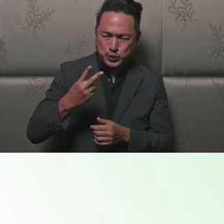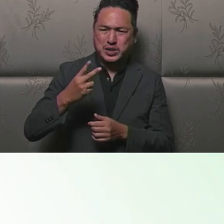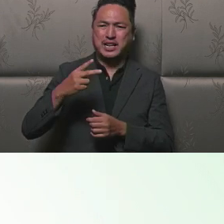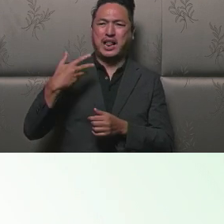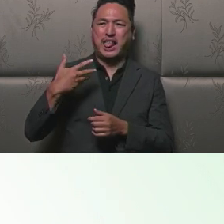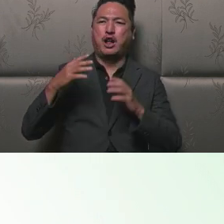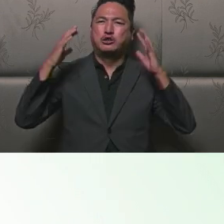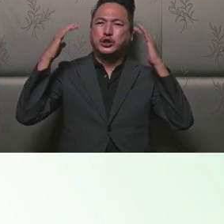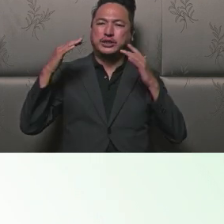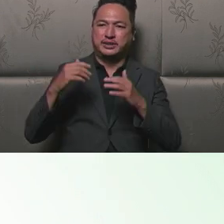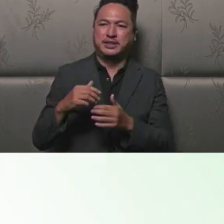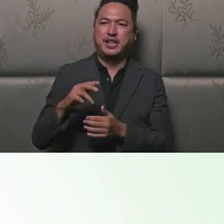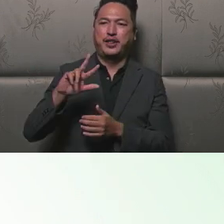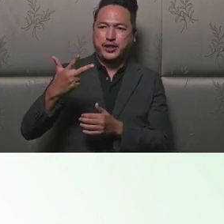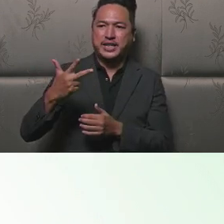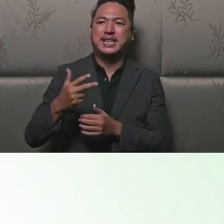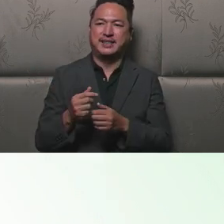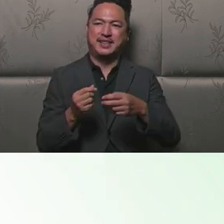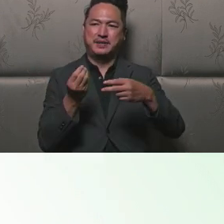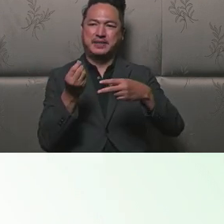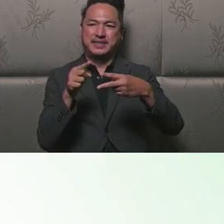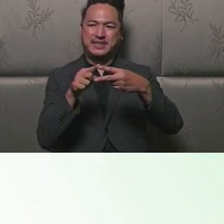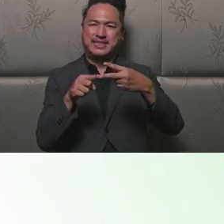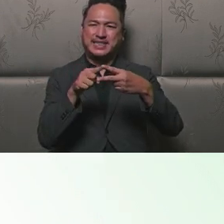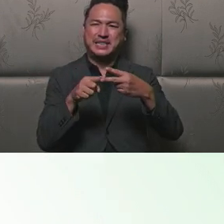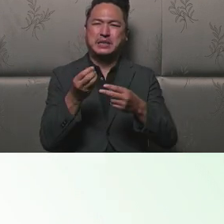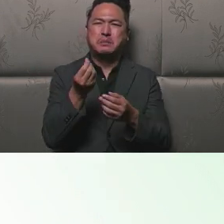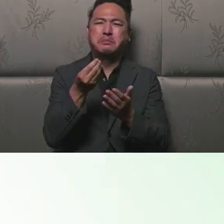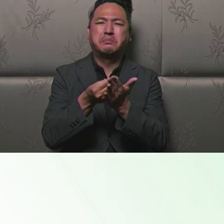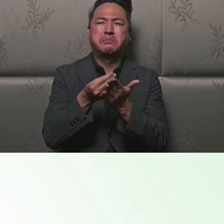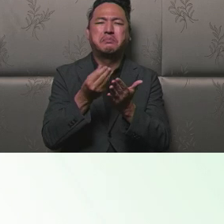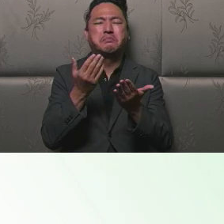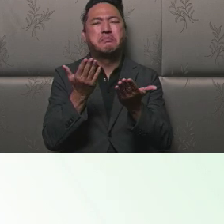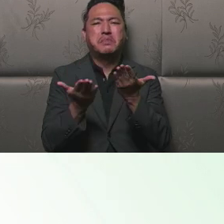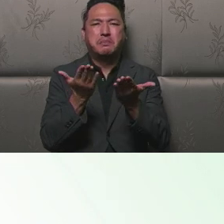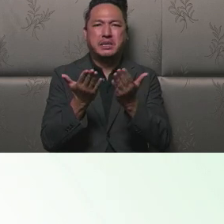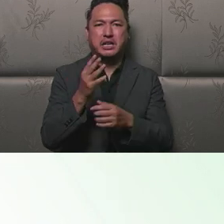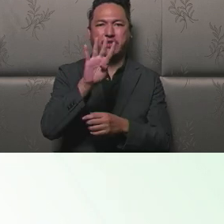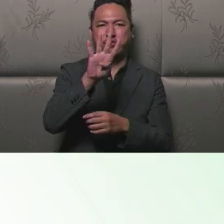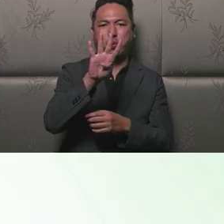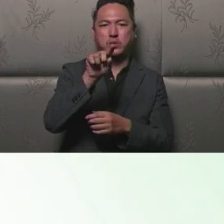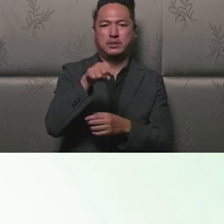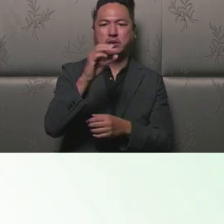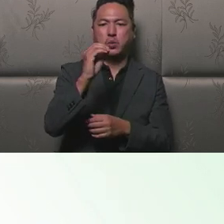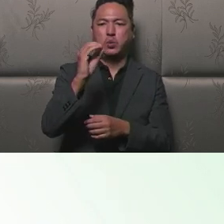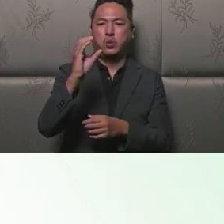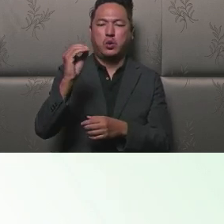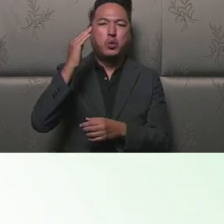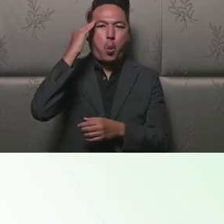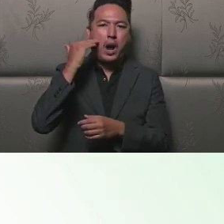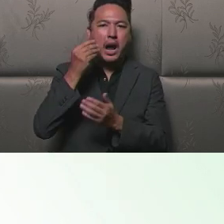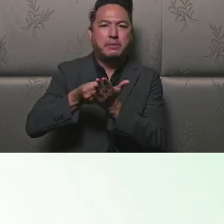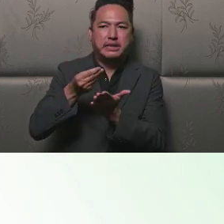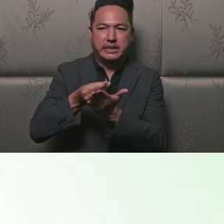100 baht, Thai baht. And to receive a degree, you need to, at the end of your